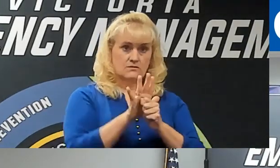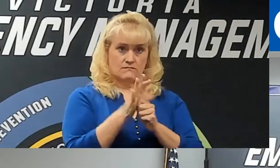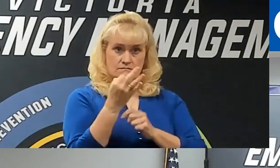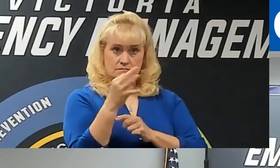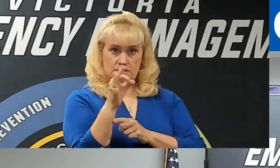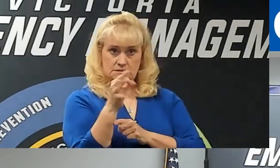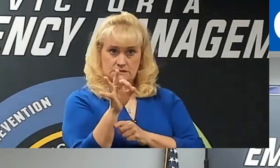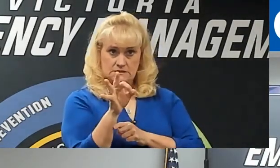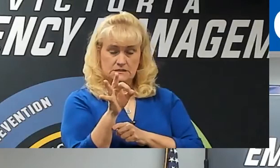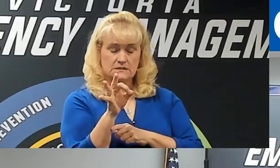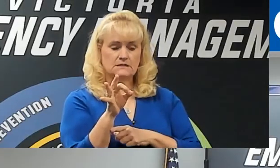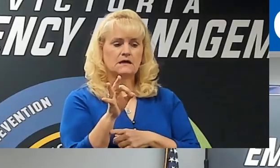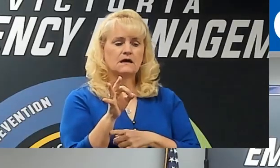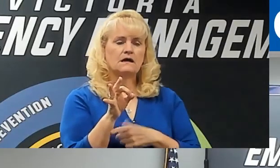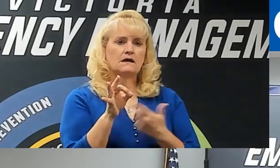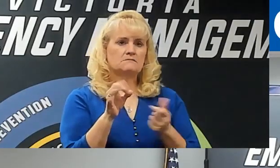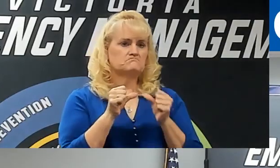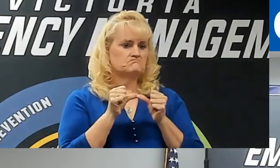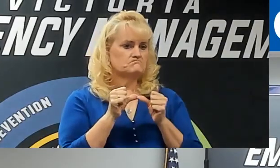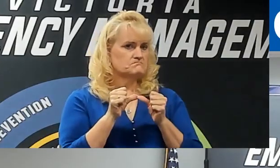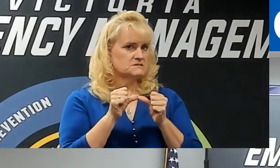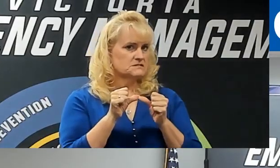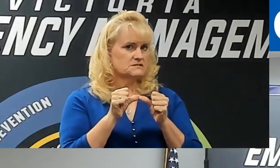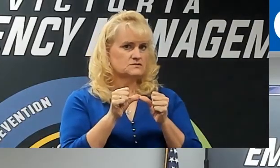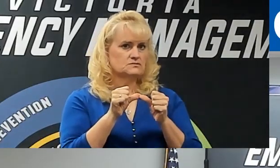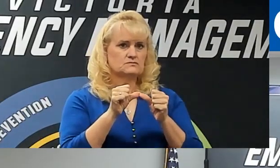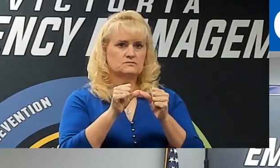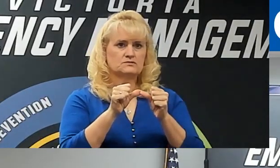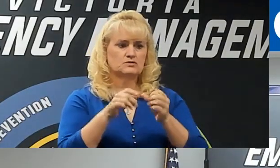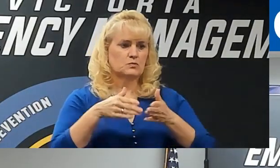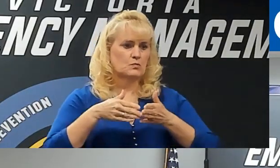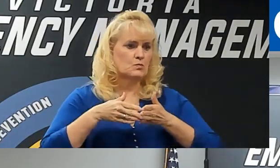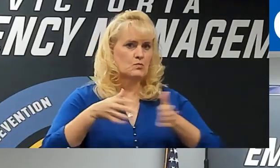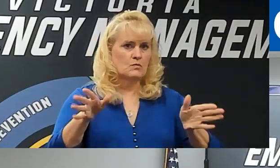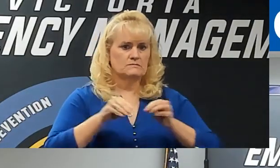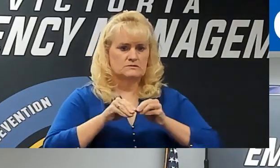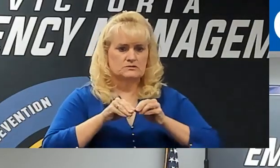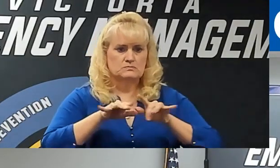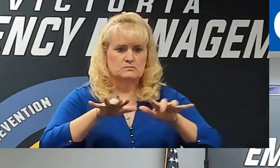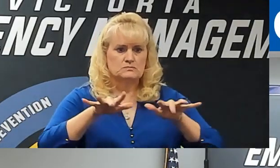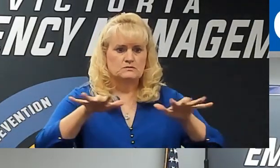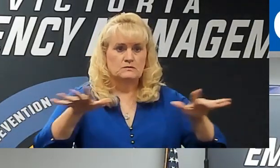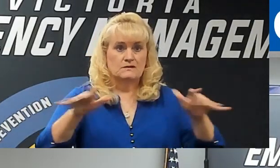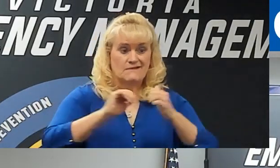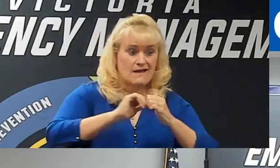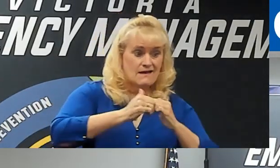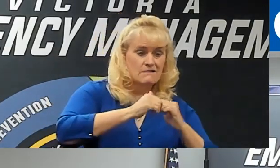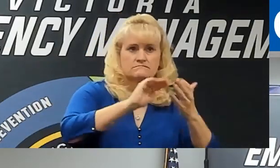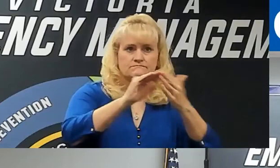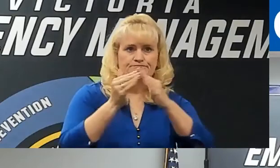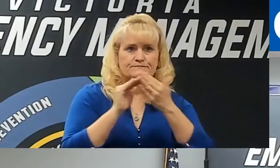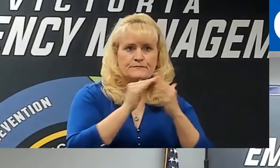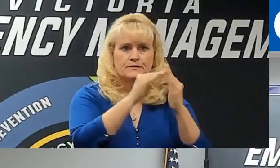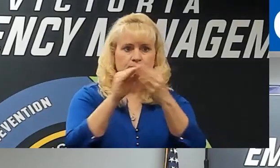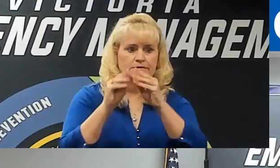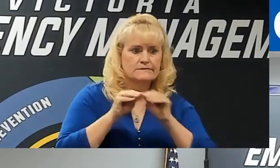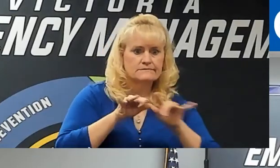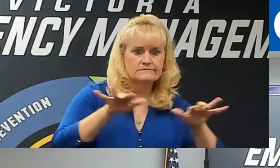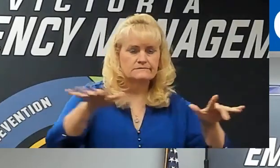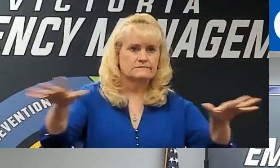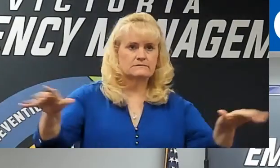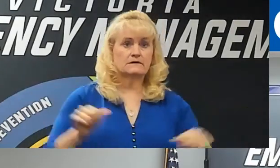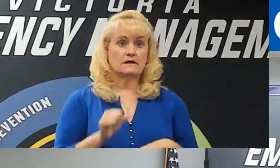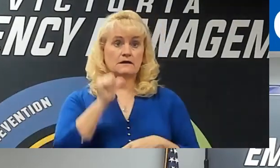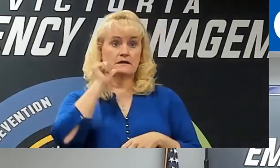We're seeing increasingly widespread community transmission of the virus. As of yesterday,